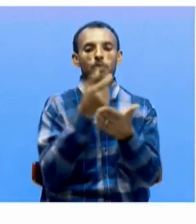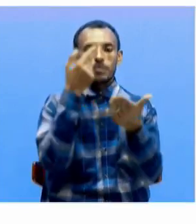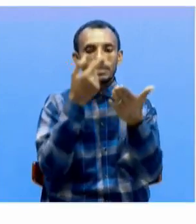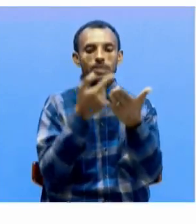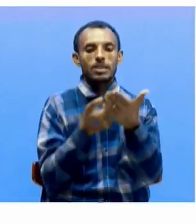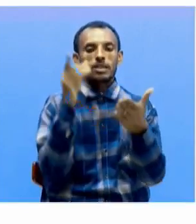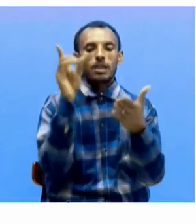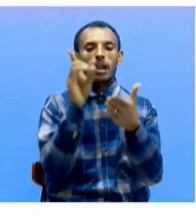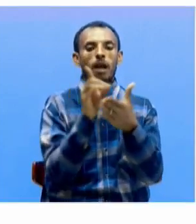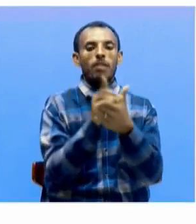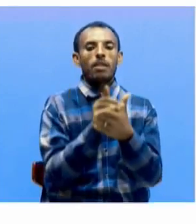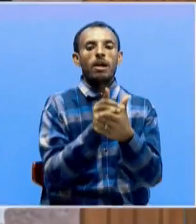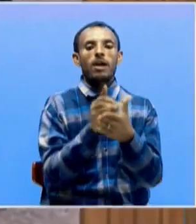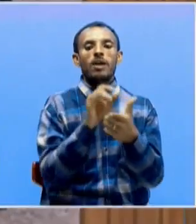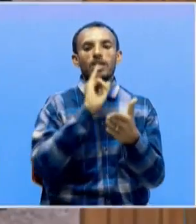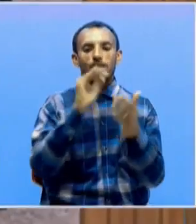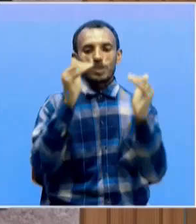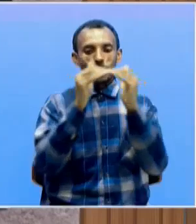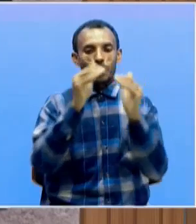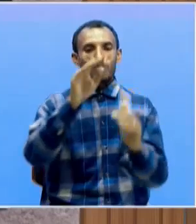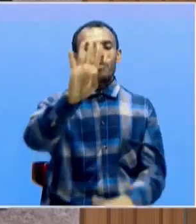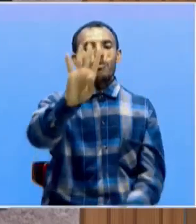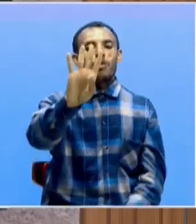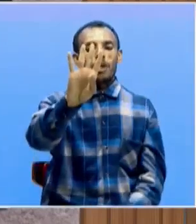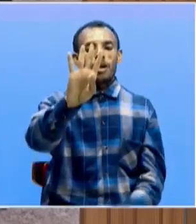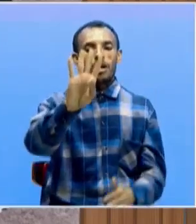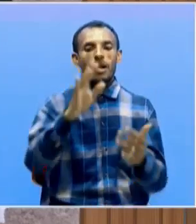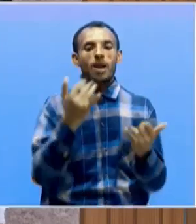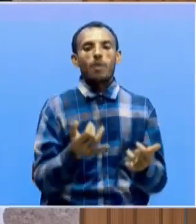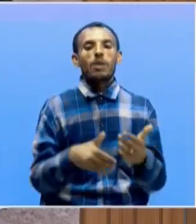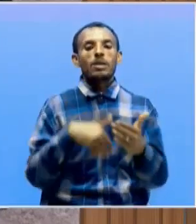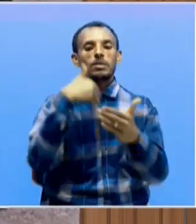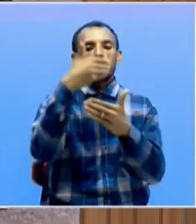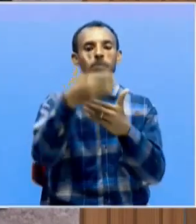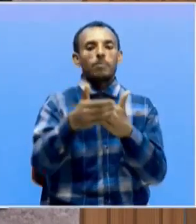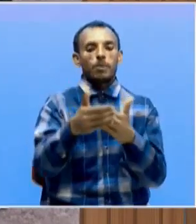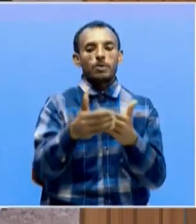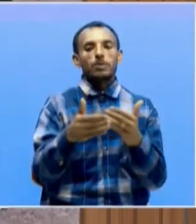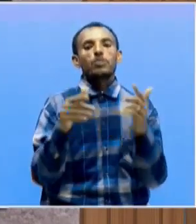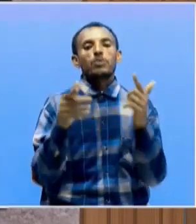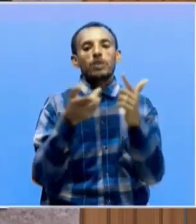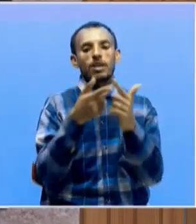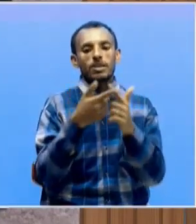set is this 4. Now, we'll proceed to the next example.